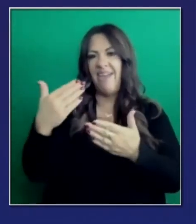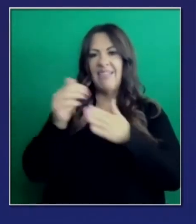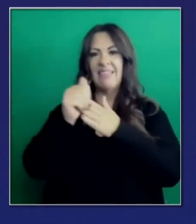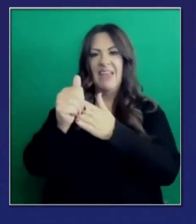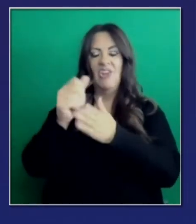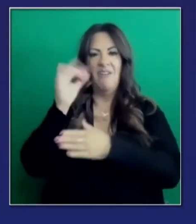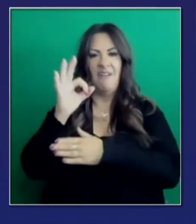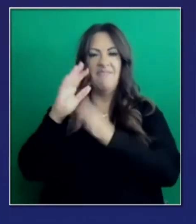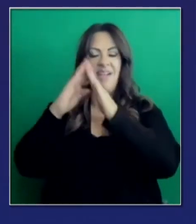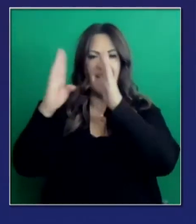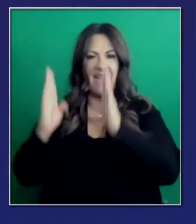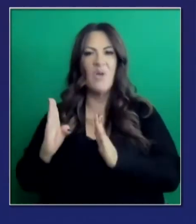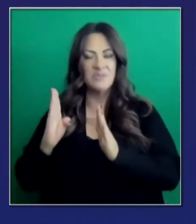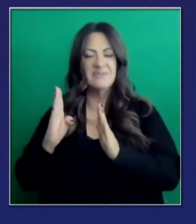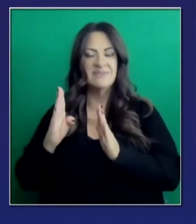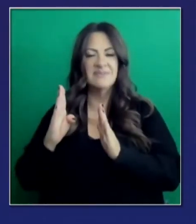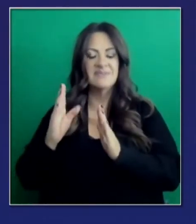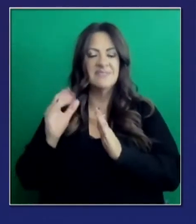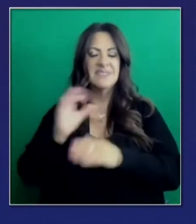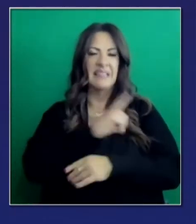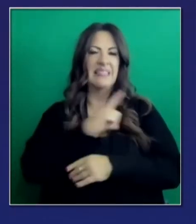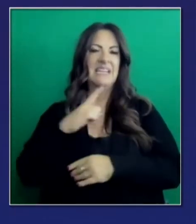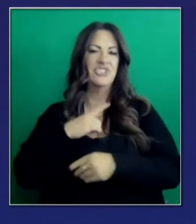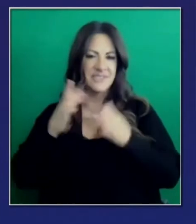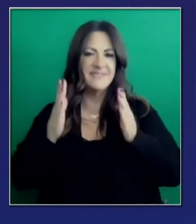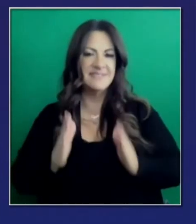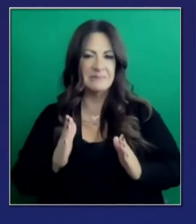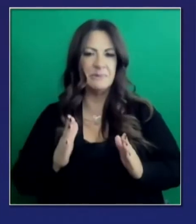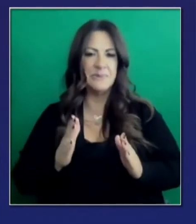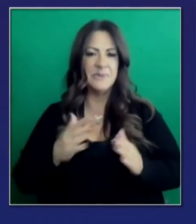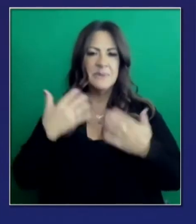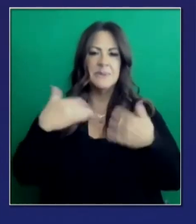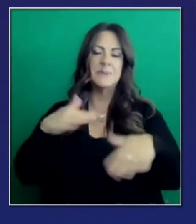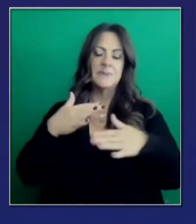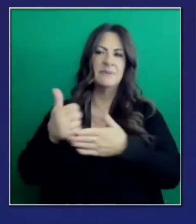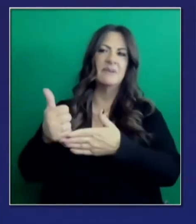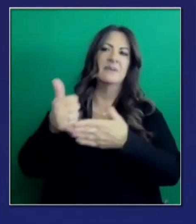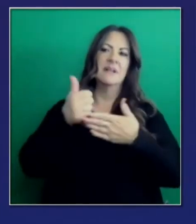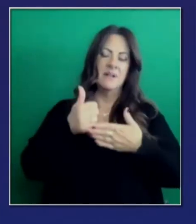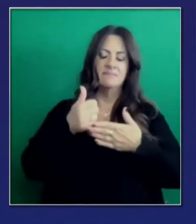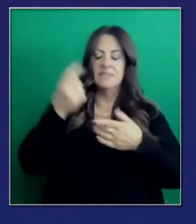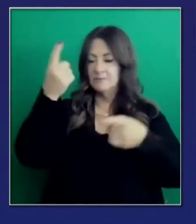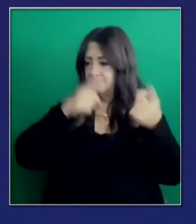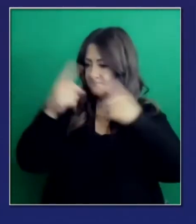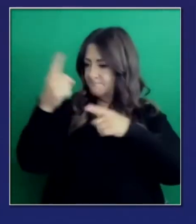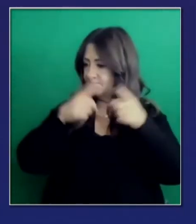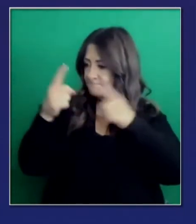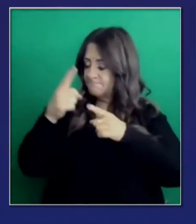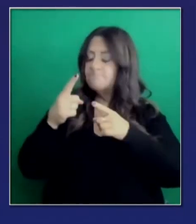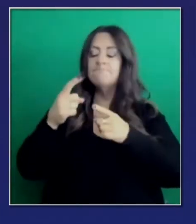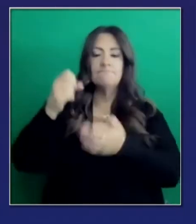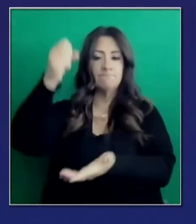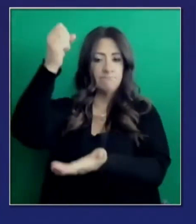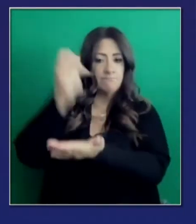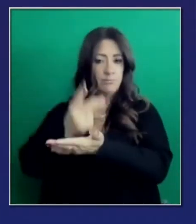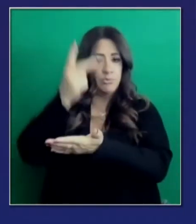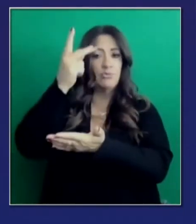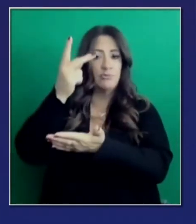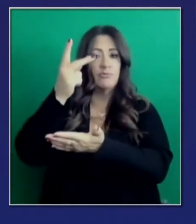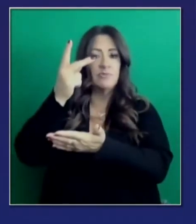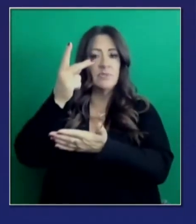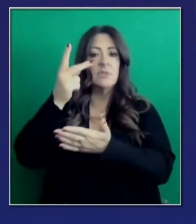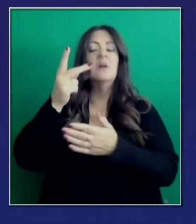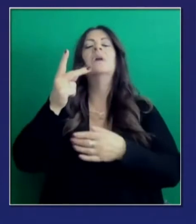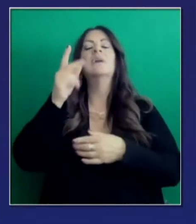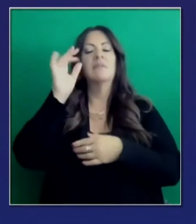one outsourced time and attention to getting a deal done, now being socialized today to extend the eviction protections to